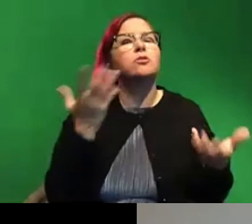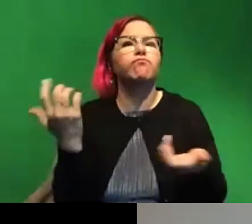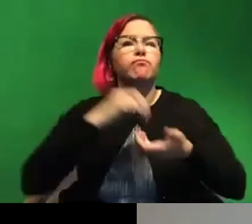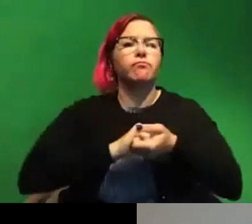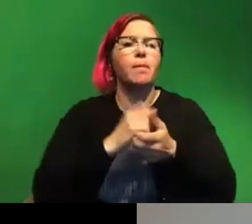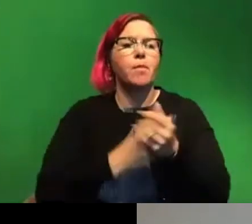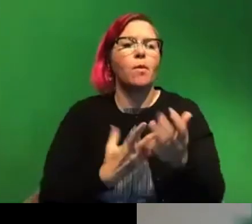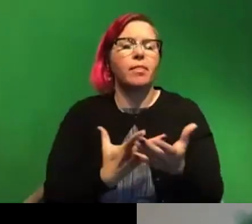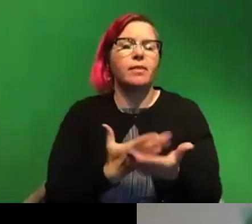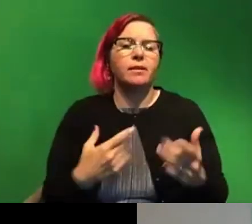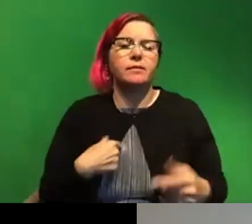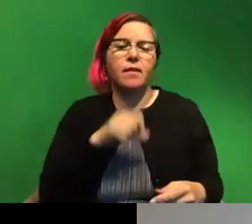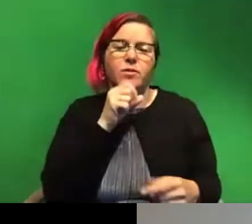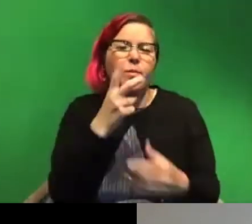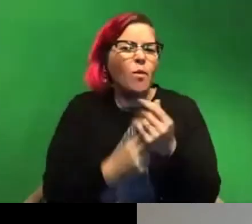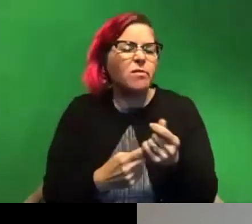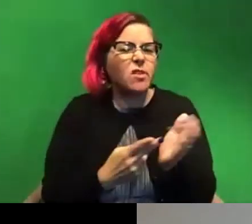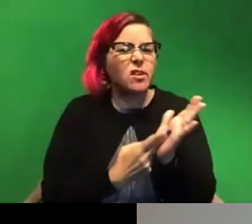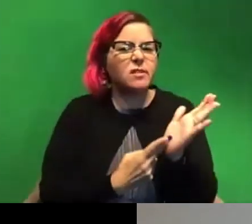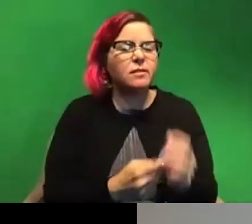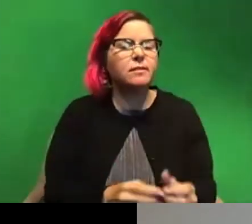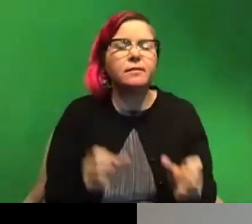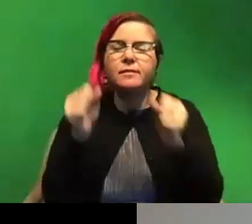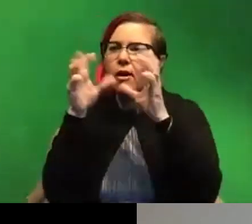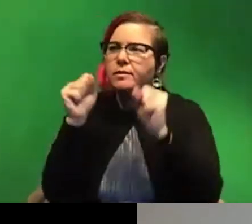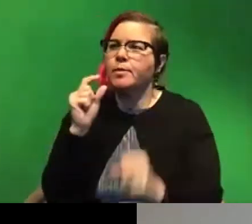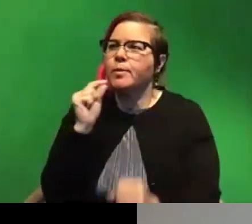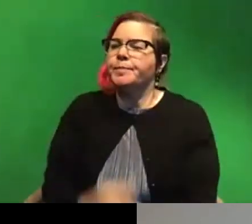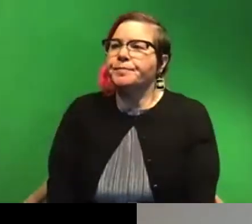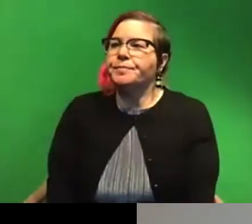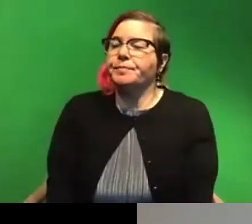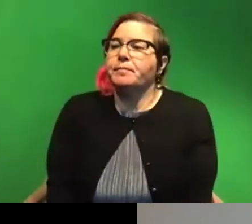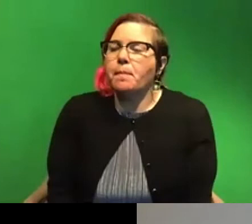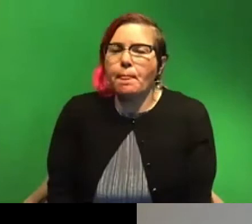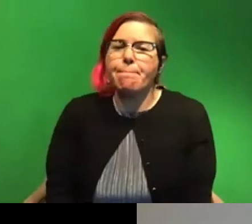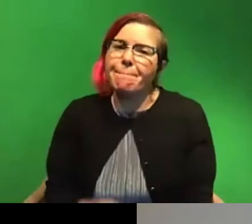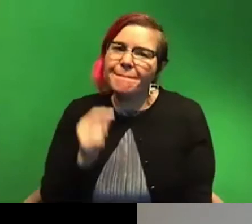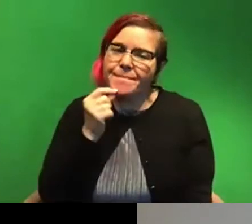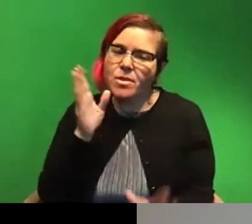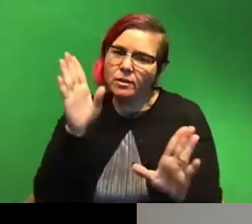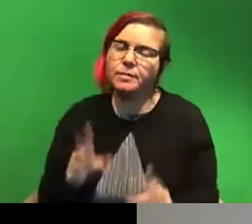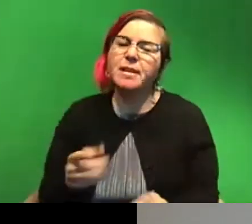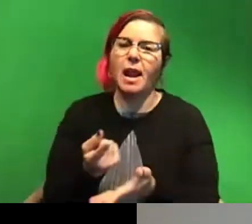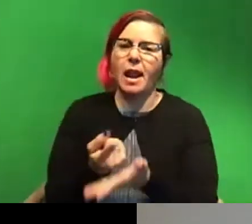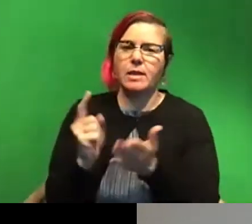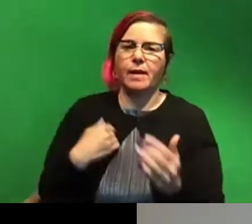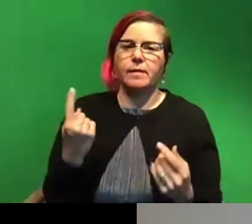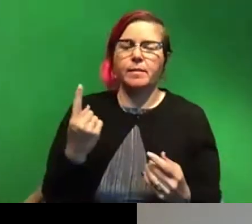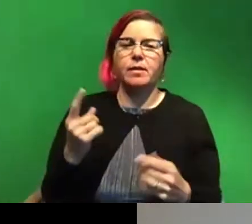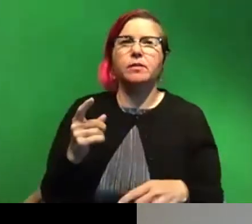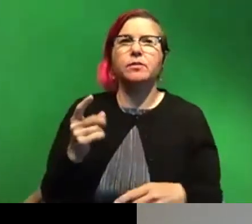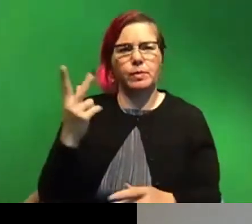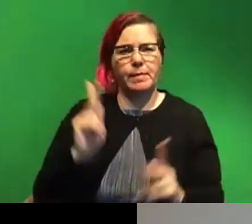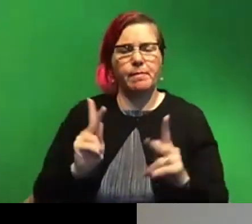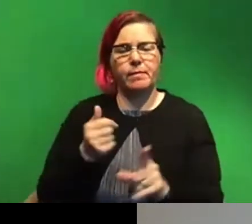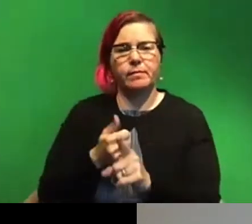most interested in. So I'd say both, honestly. That's so awesome. Cool. That's really, really awesome. Last week we had somebody on, or 2 people on,